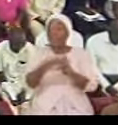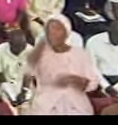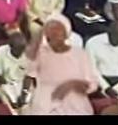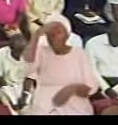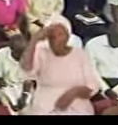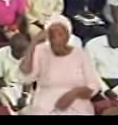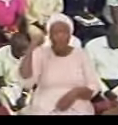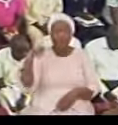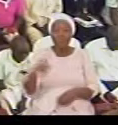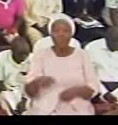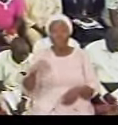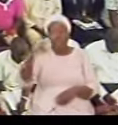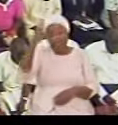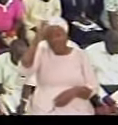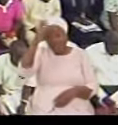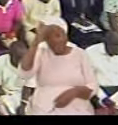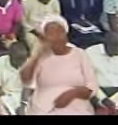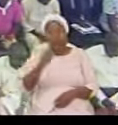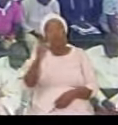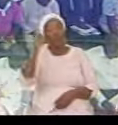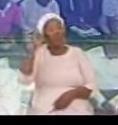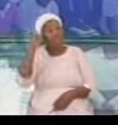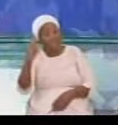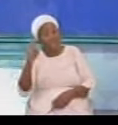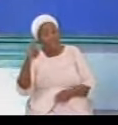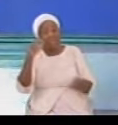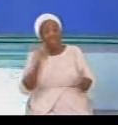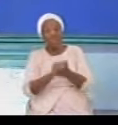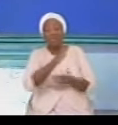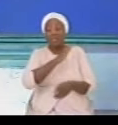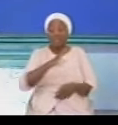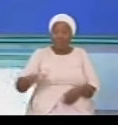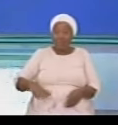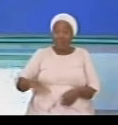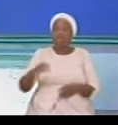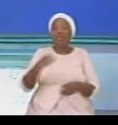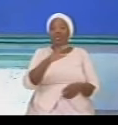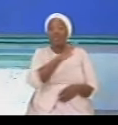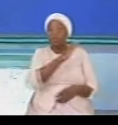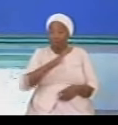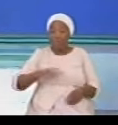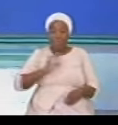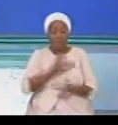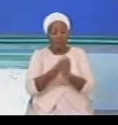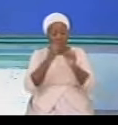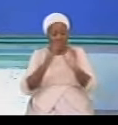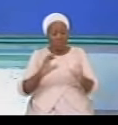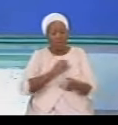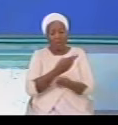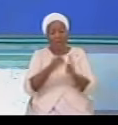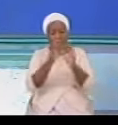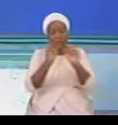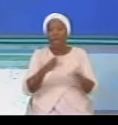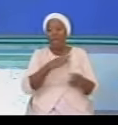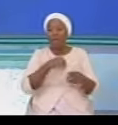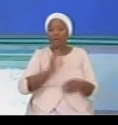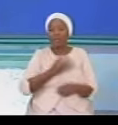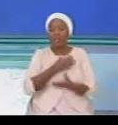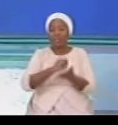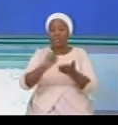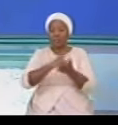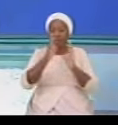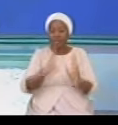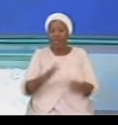Because, you understand, he, Christ, our Savior, our Redeemer, our Sanctifier, our Healer,